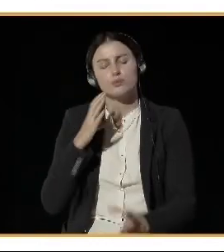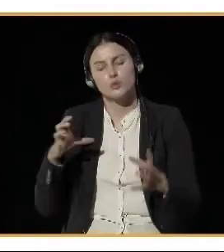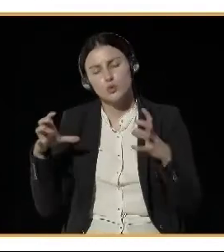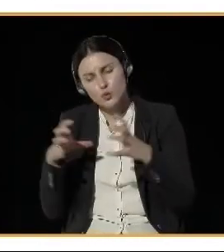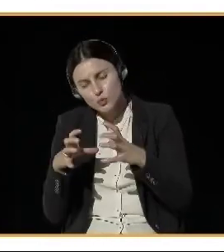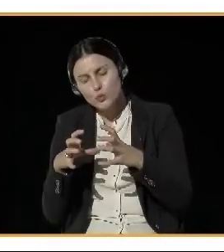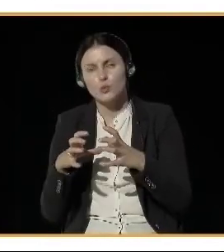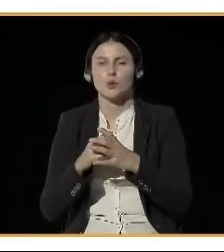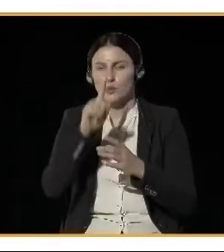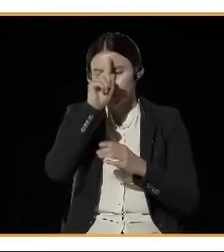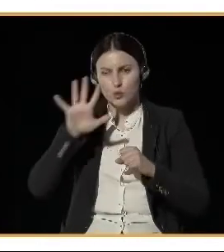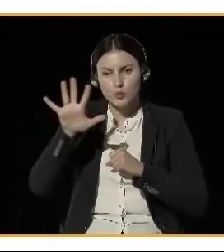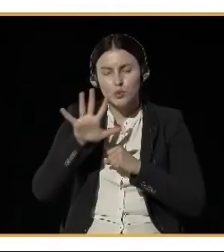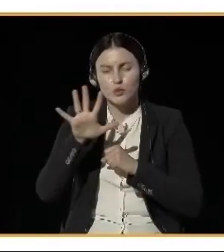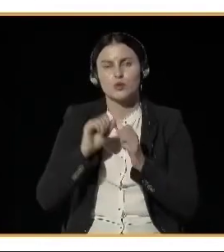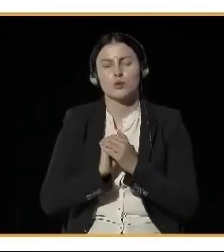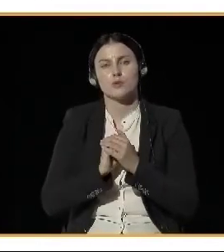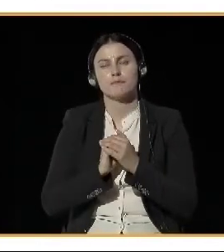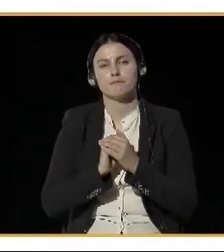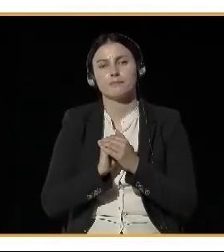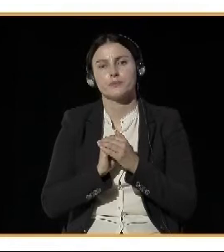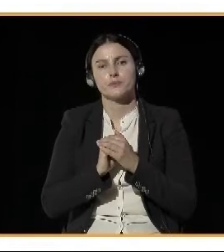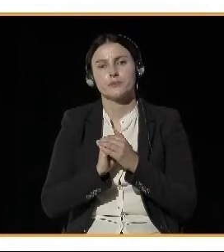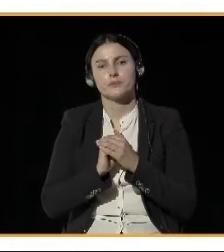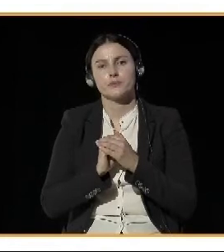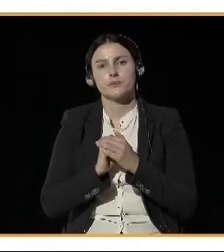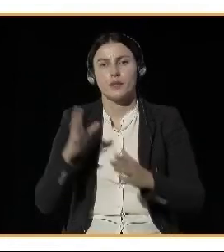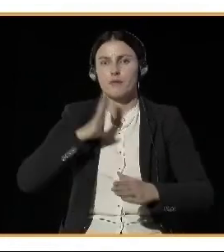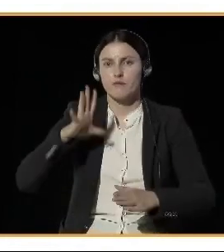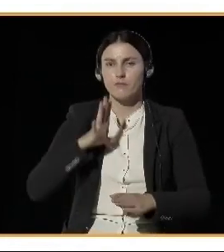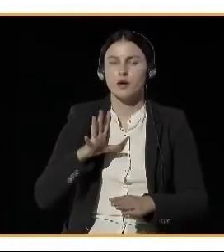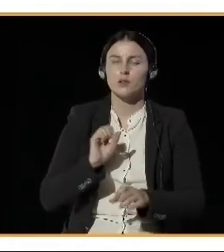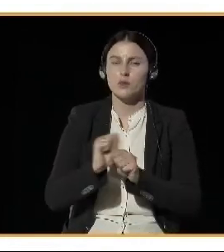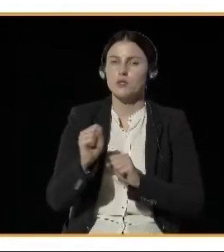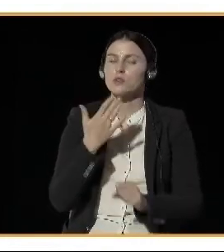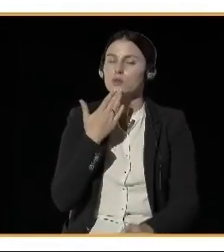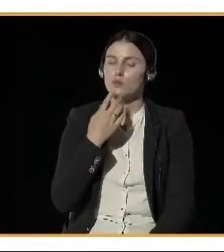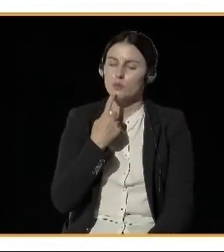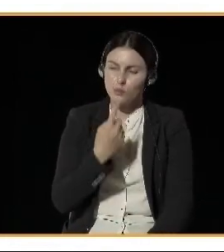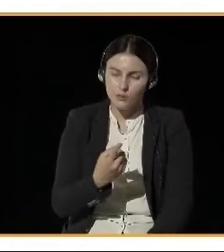such caring community is also worth mentioning. These are not big